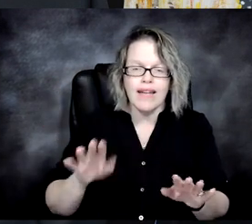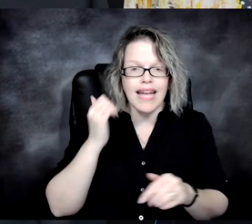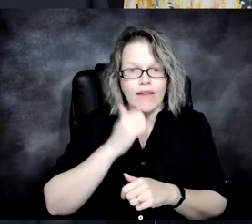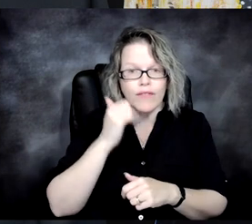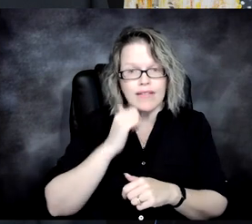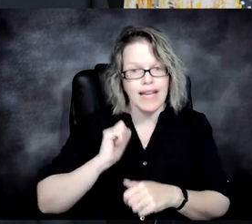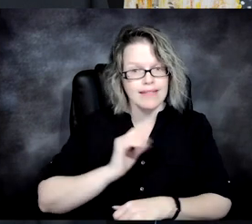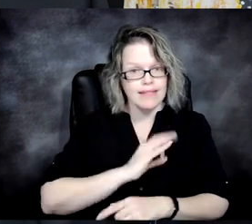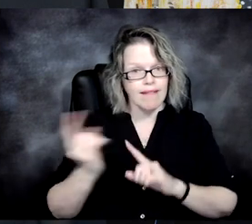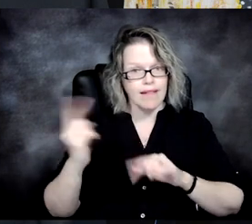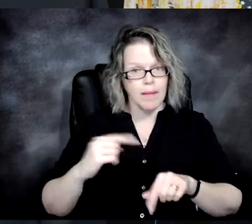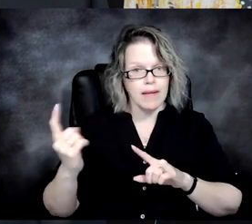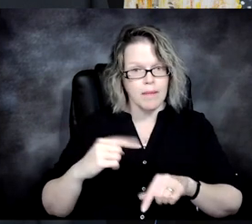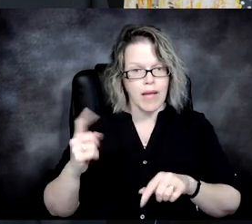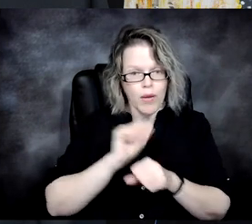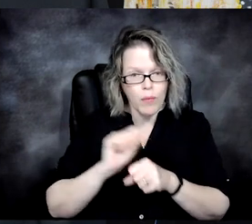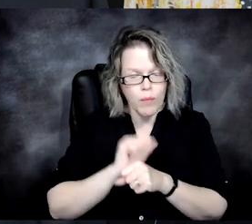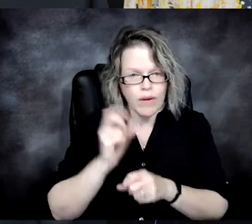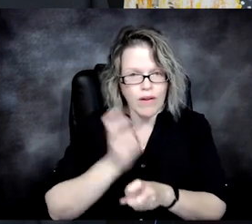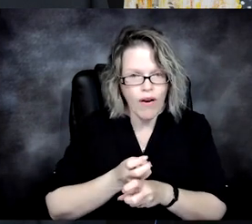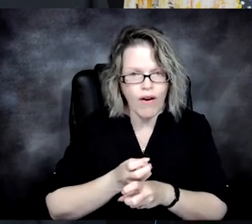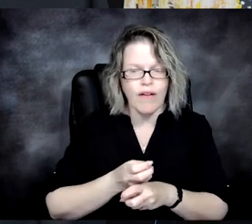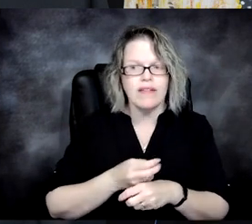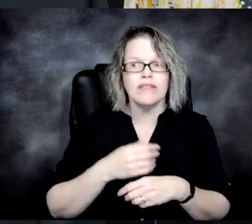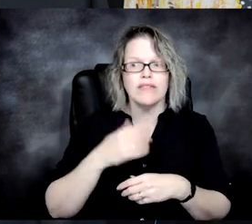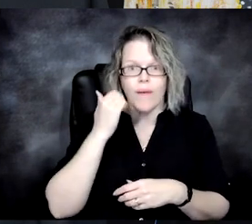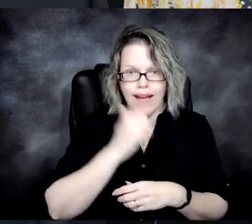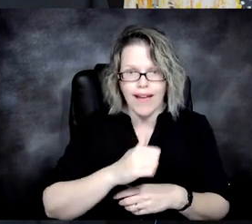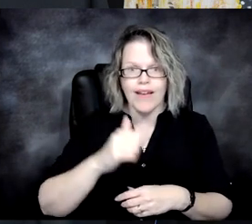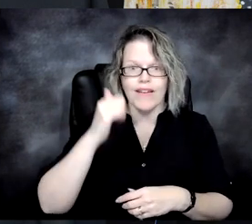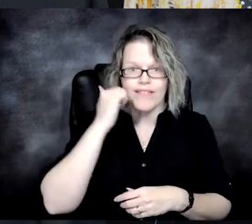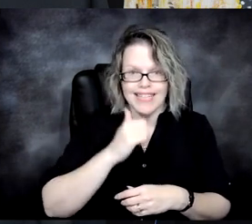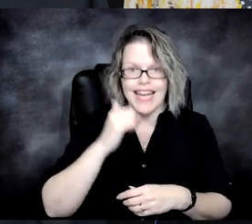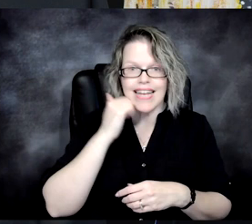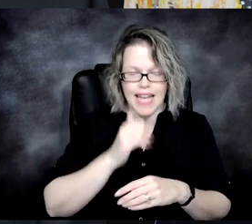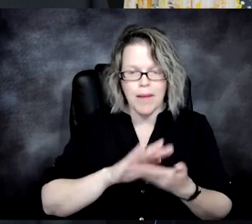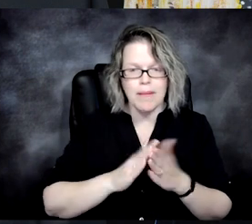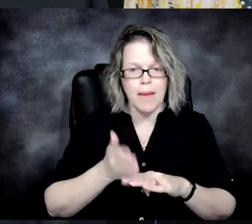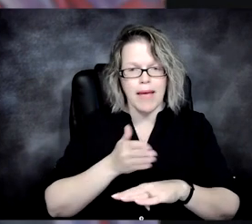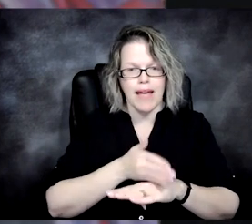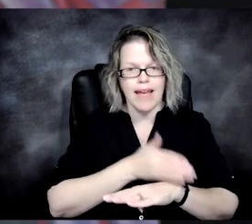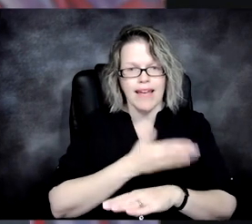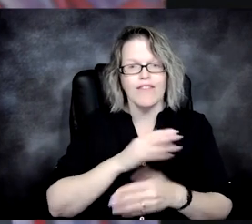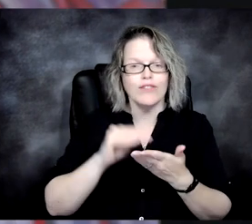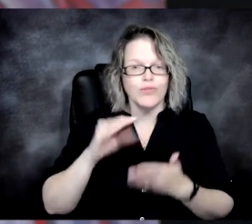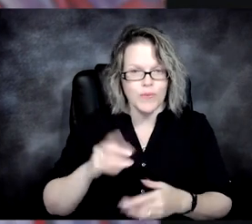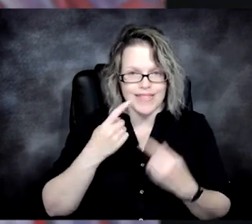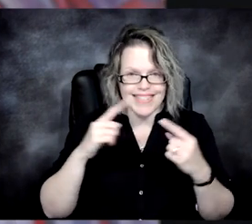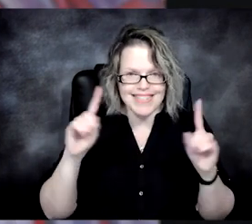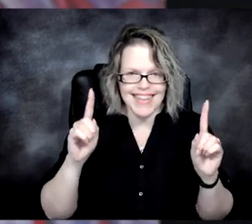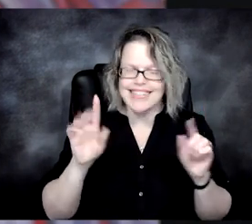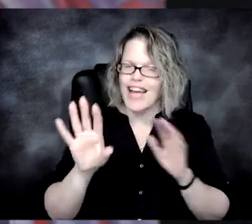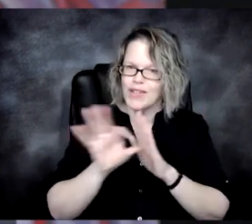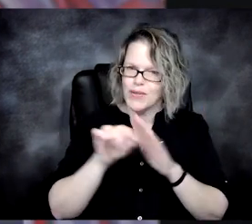in, working very, very hard so that next day and the day after was better for student success. So that I chose this